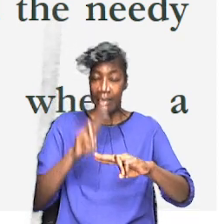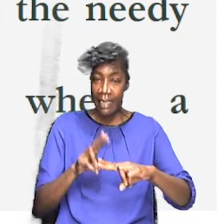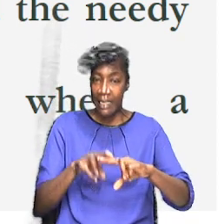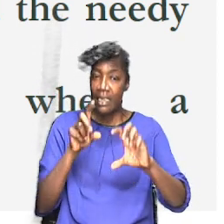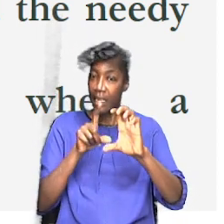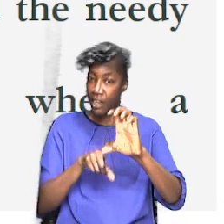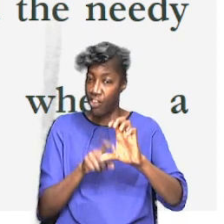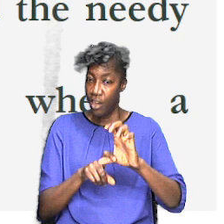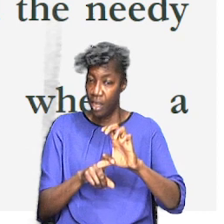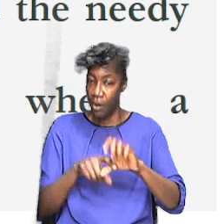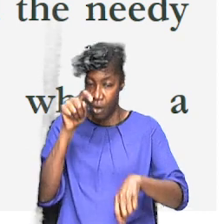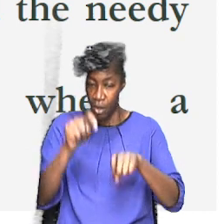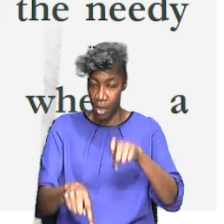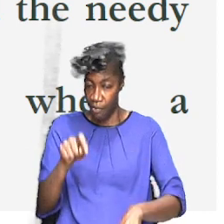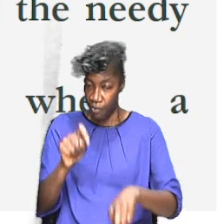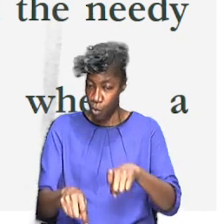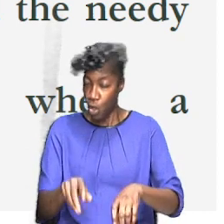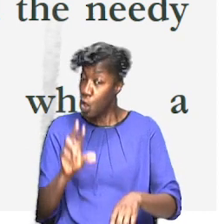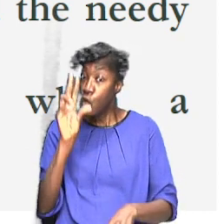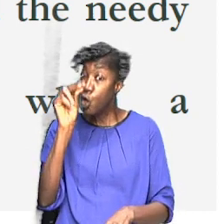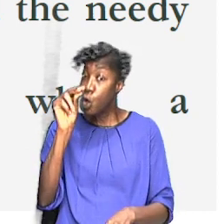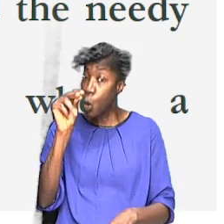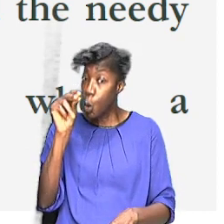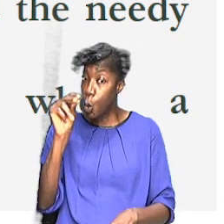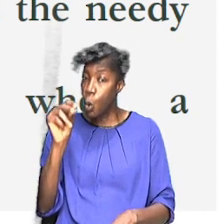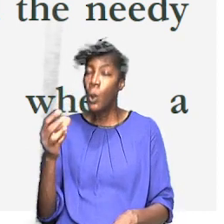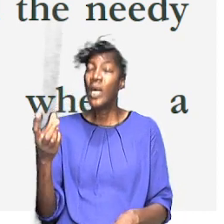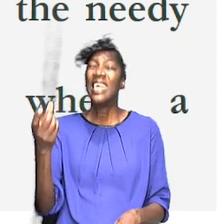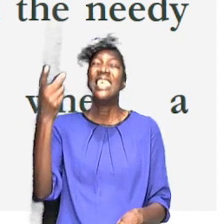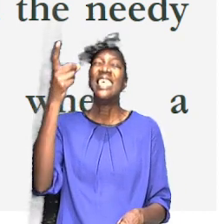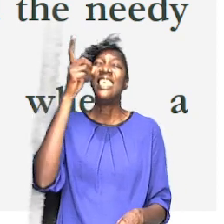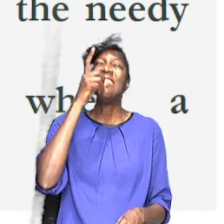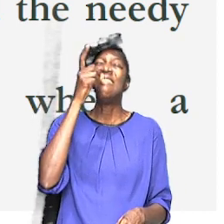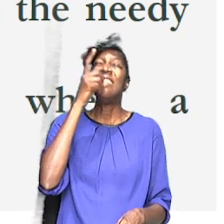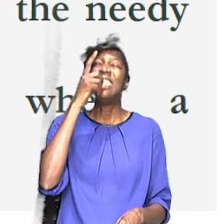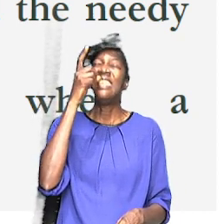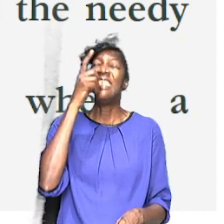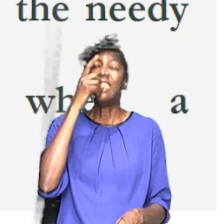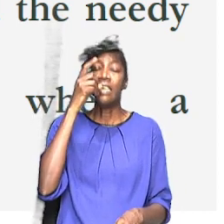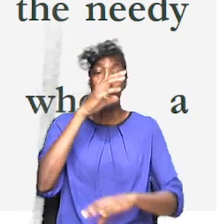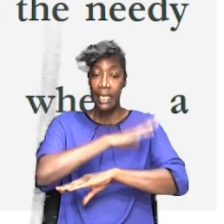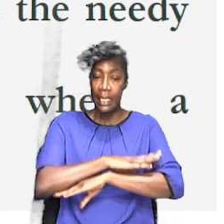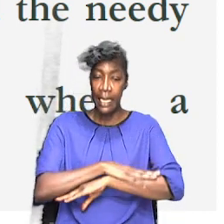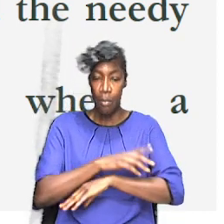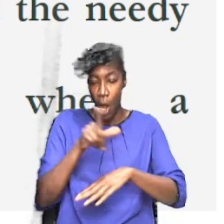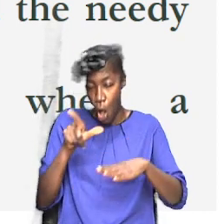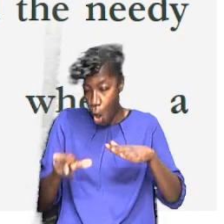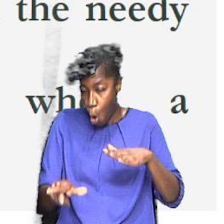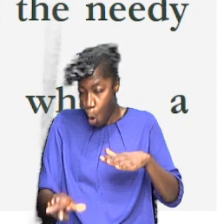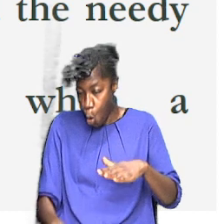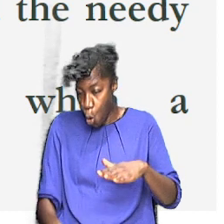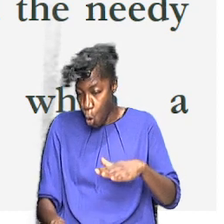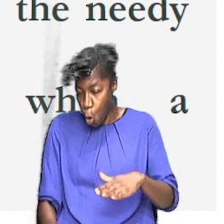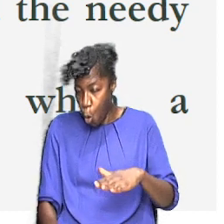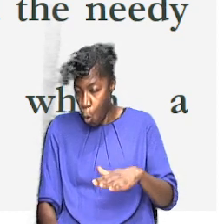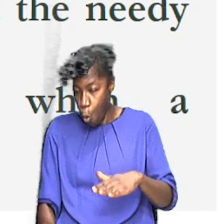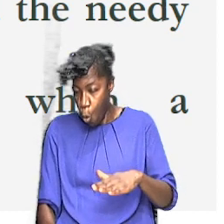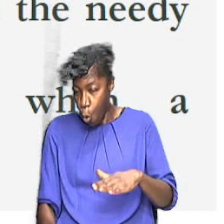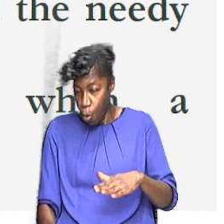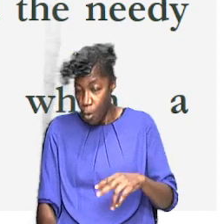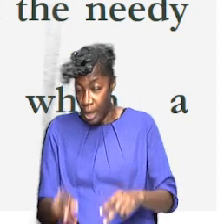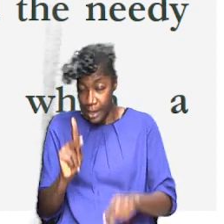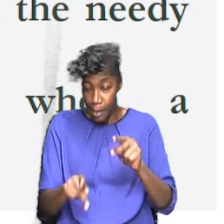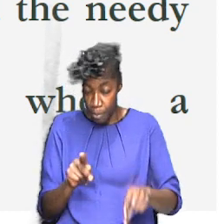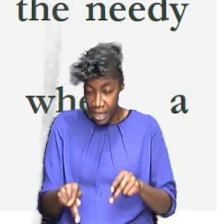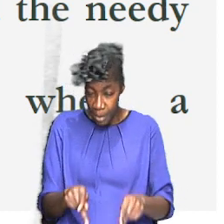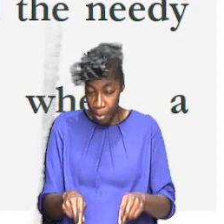and they sat down and they were eating. No. The dinner table was very low to the ground, and the guests would lie on a mat and